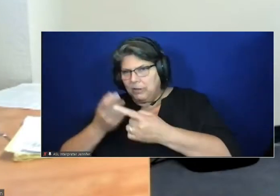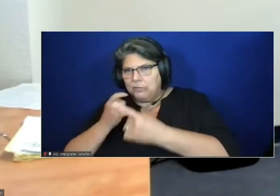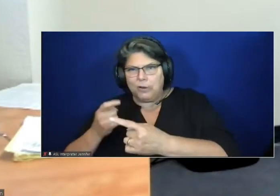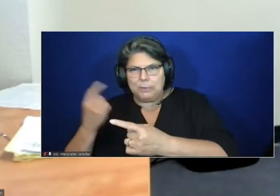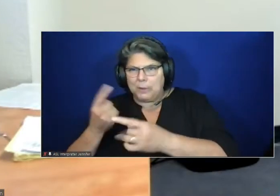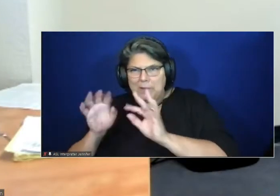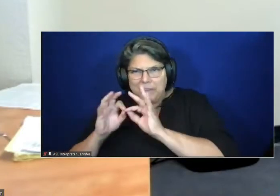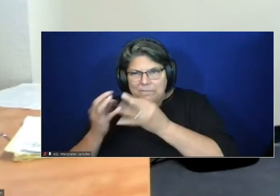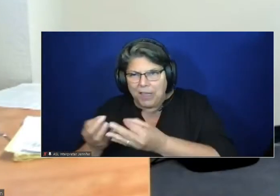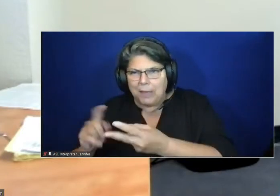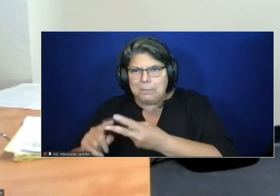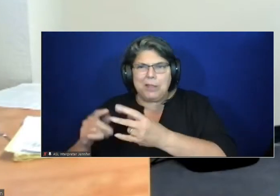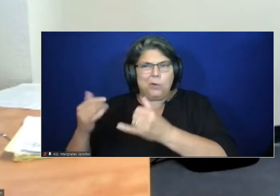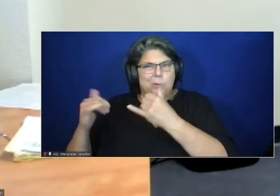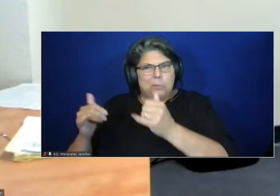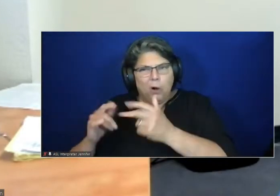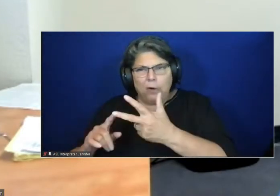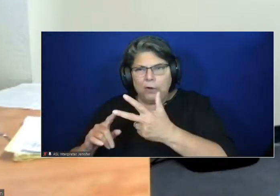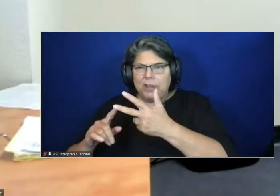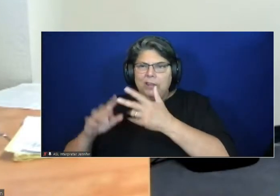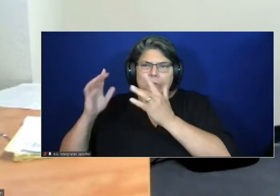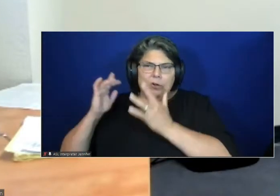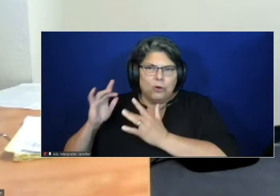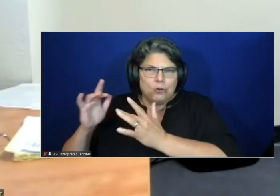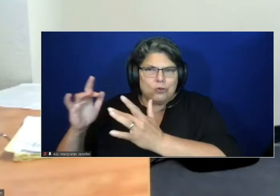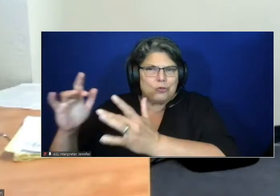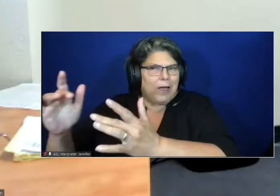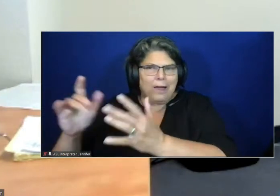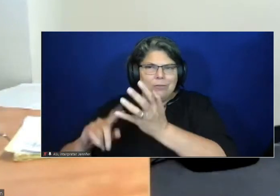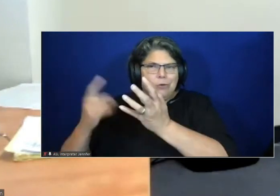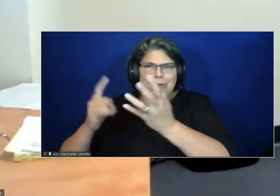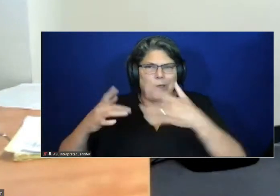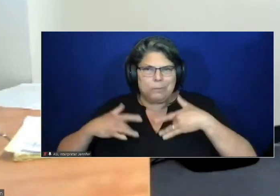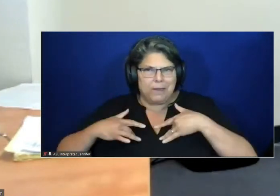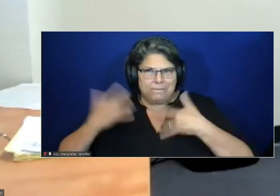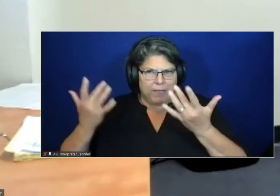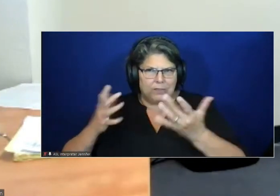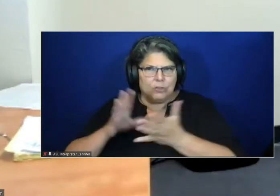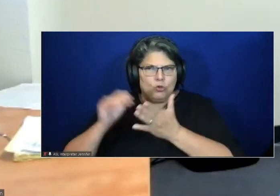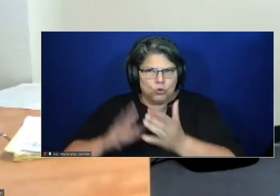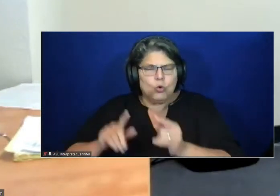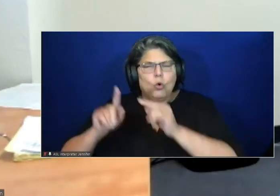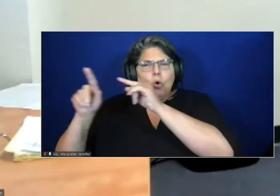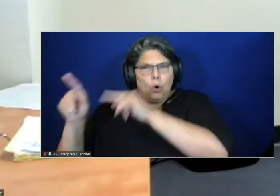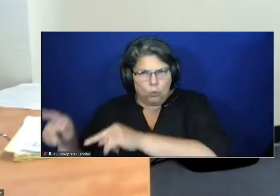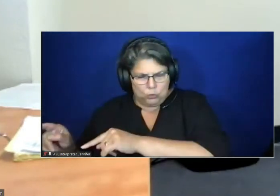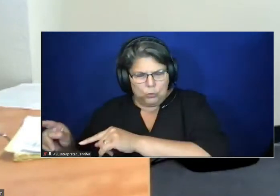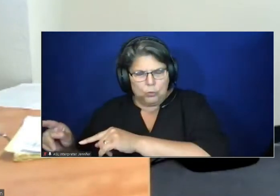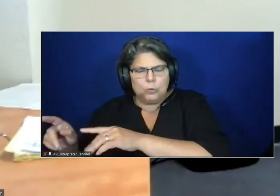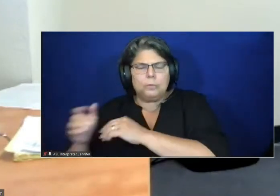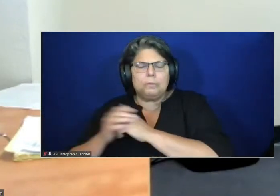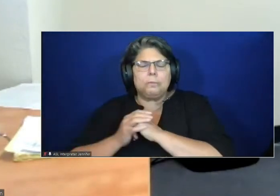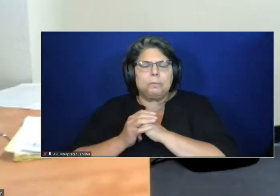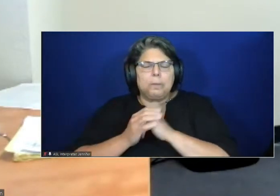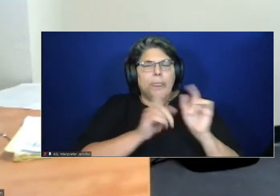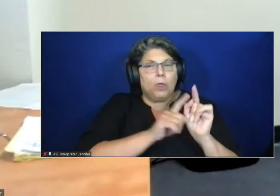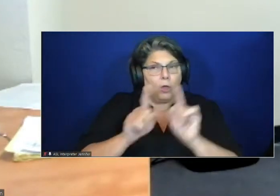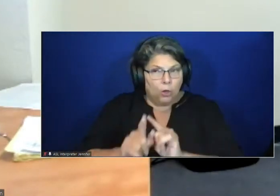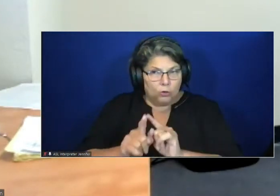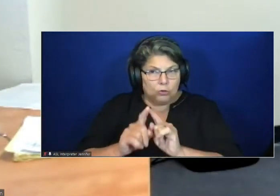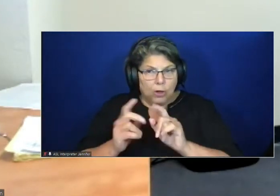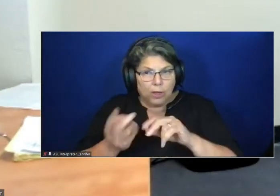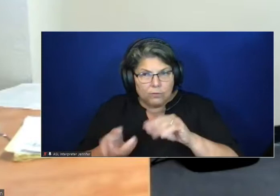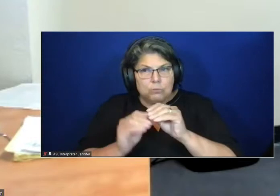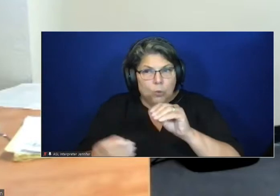some travel or event that was attended by the student. We also have increased